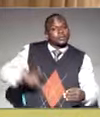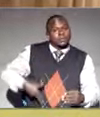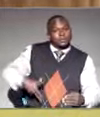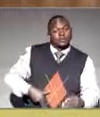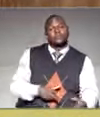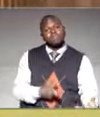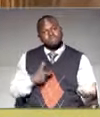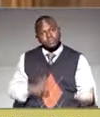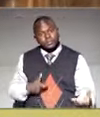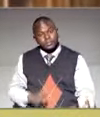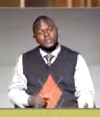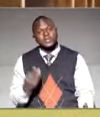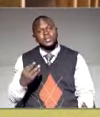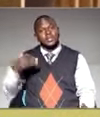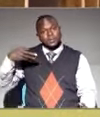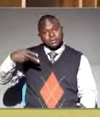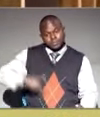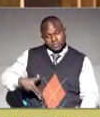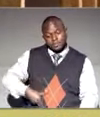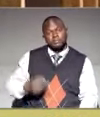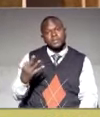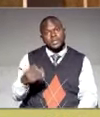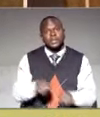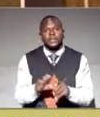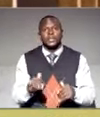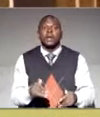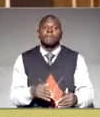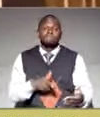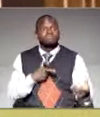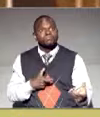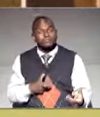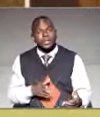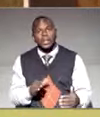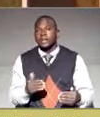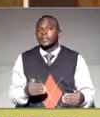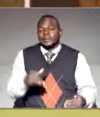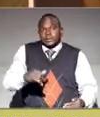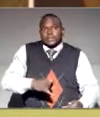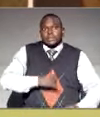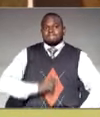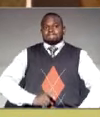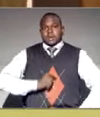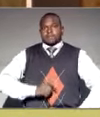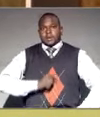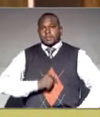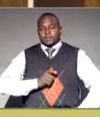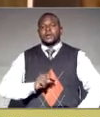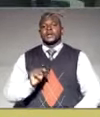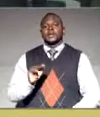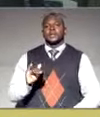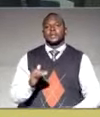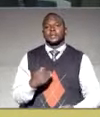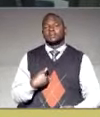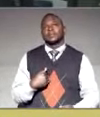gun, three pistols and 50 rounds of live ammunition, has left the self-proclaimed mighty NRM Kada on